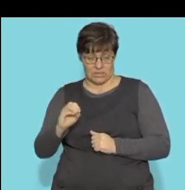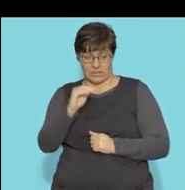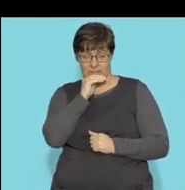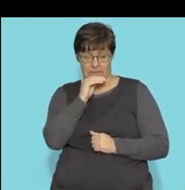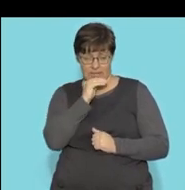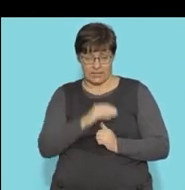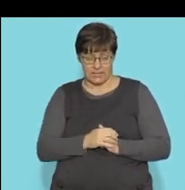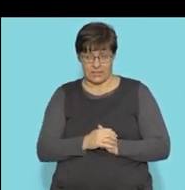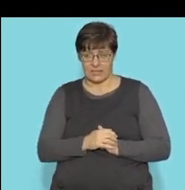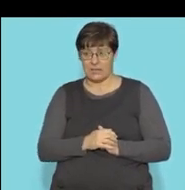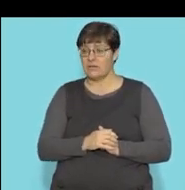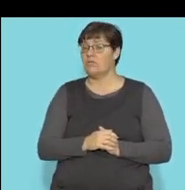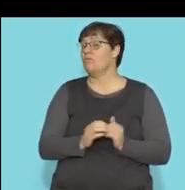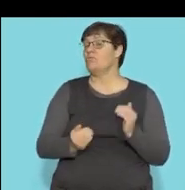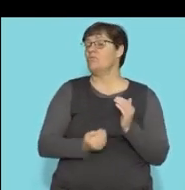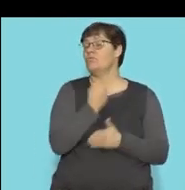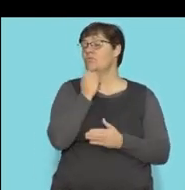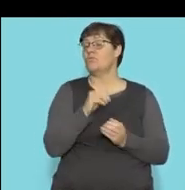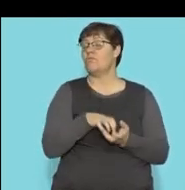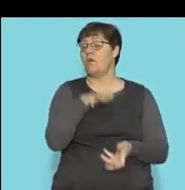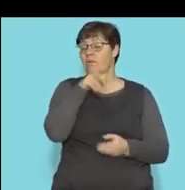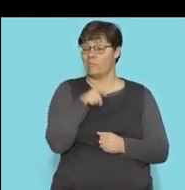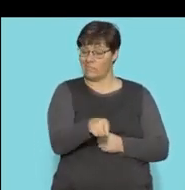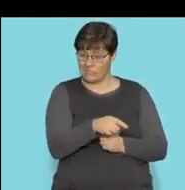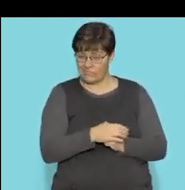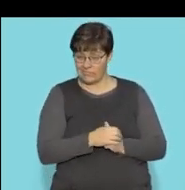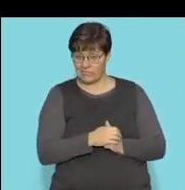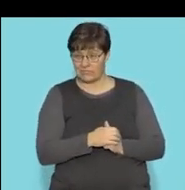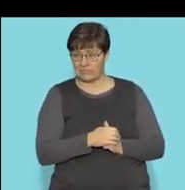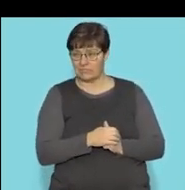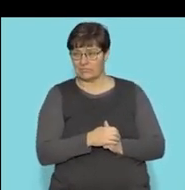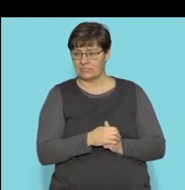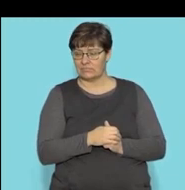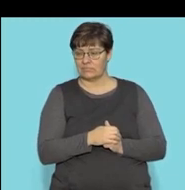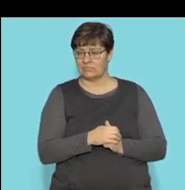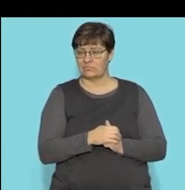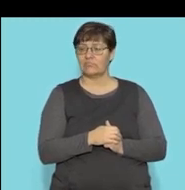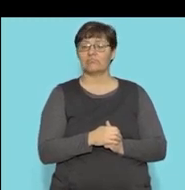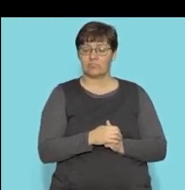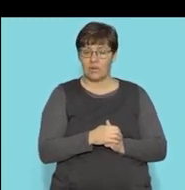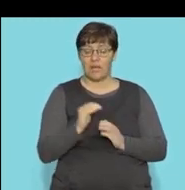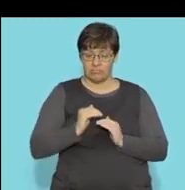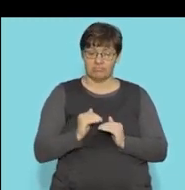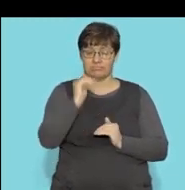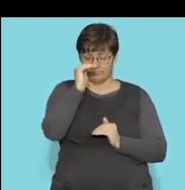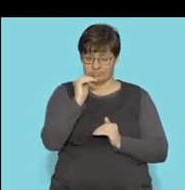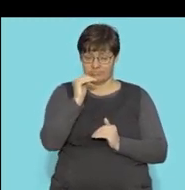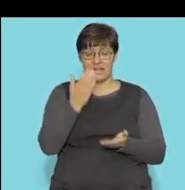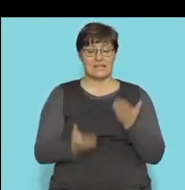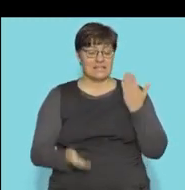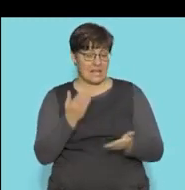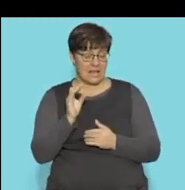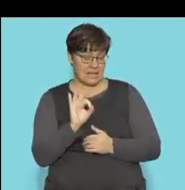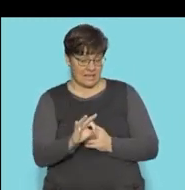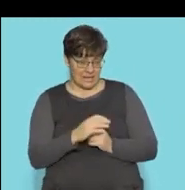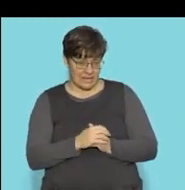which means that the new volume of the cylinder, when the height has been increased by a scale